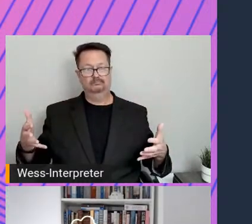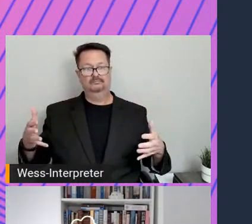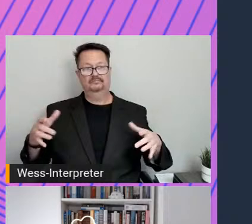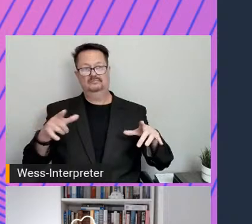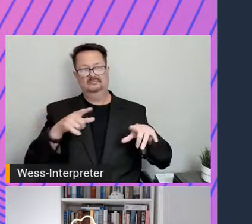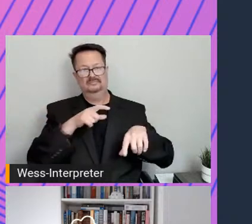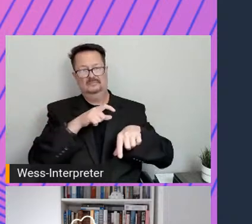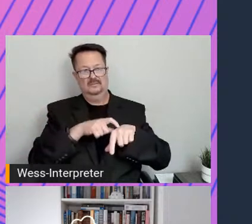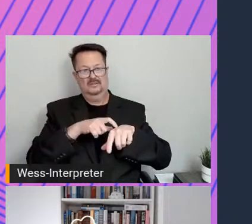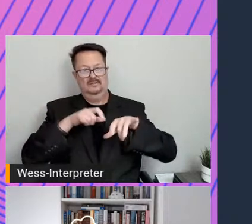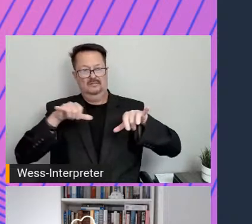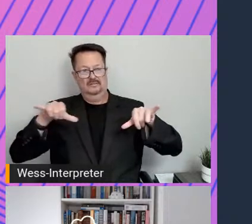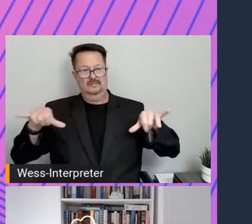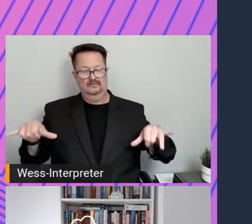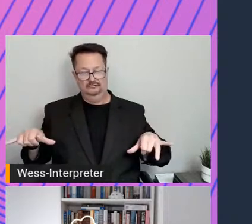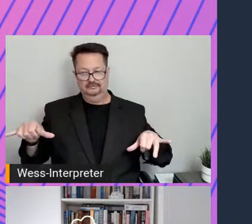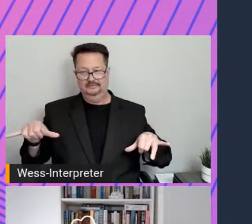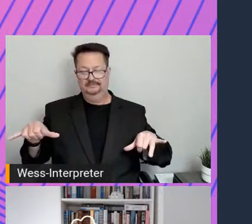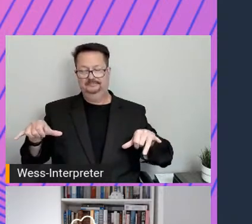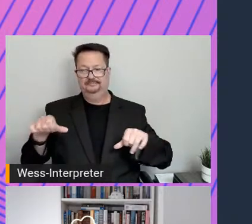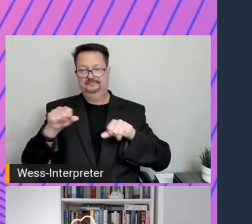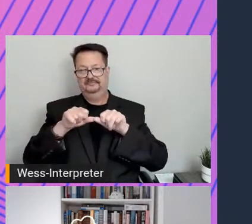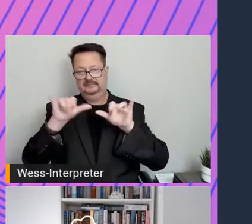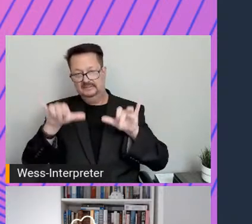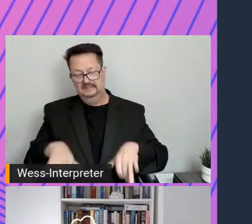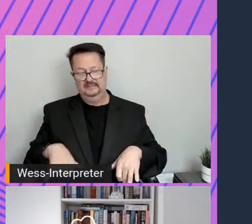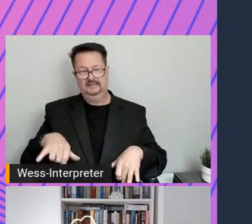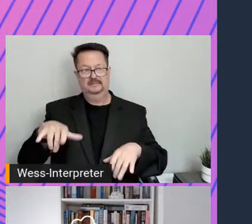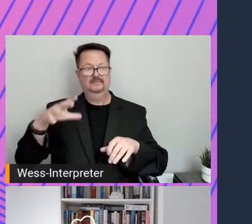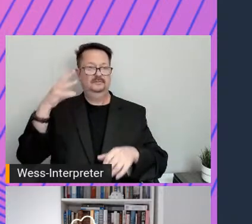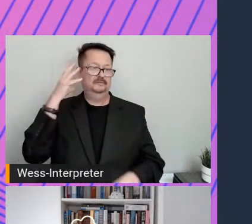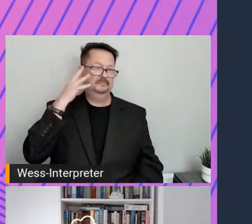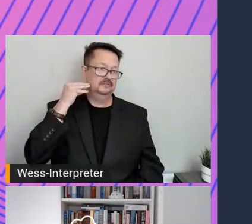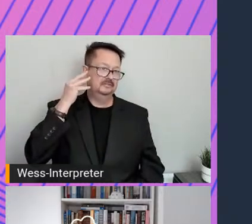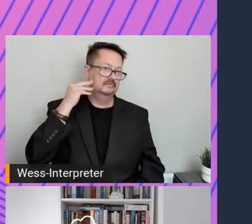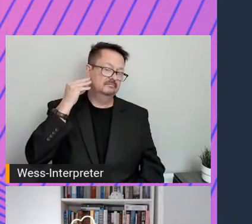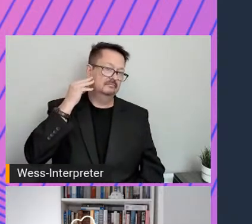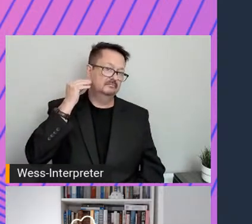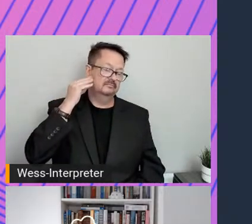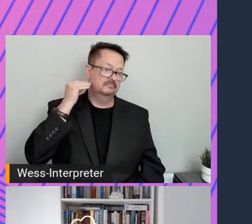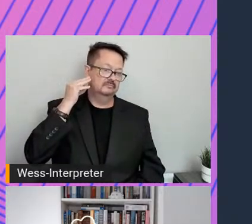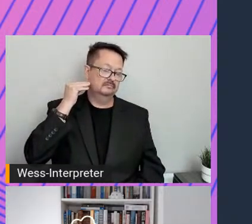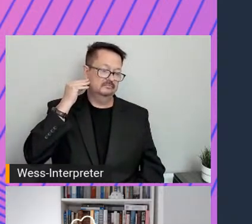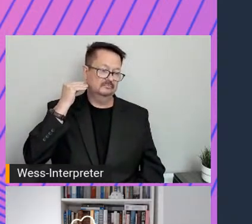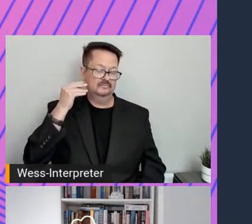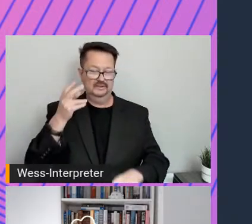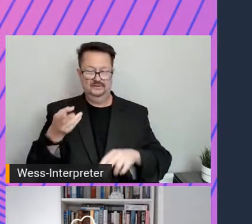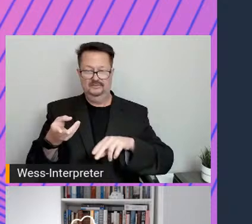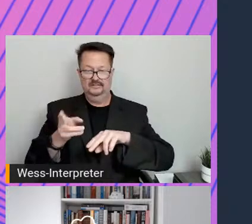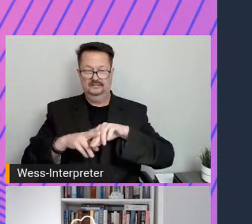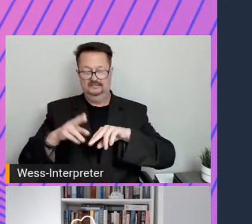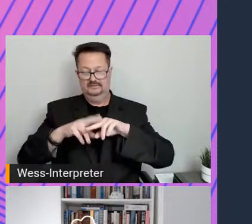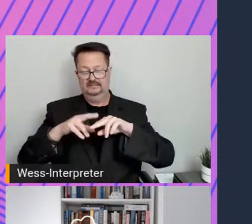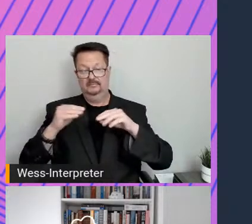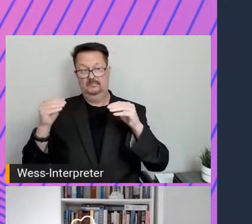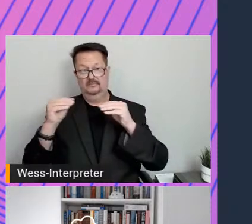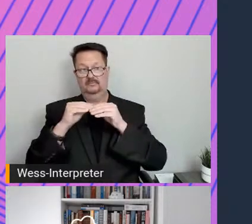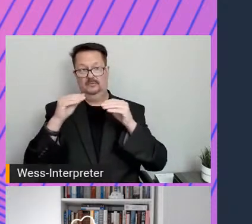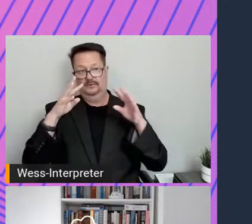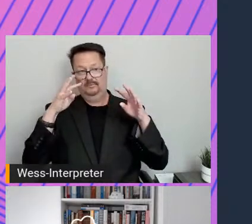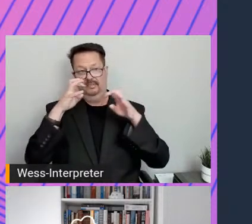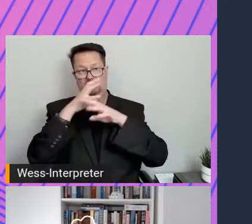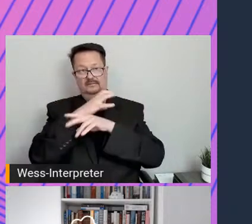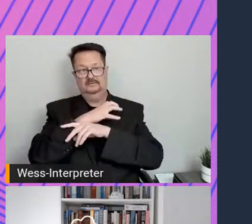that systems are experiencing, and increasing complexity as a result